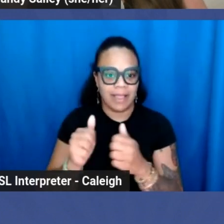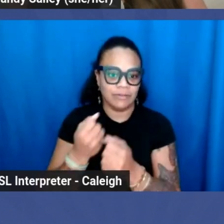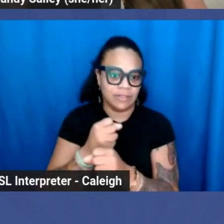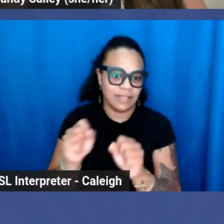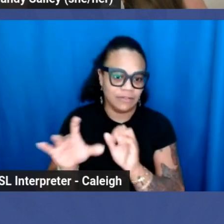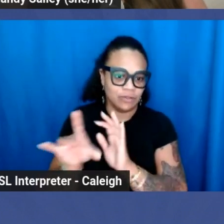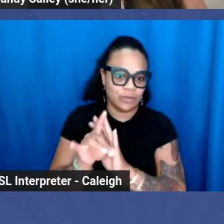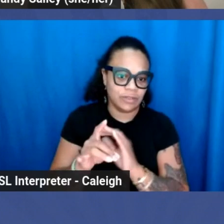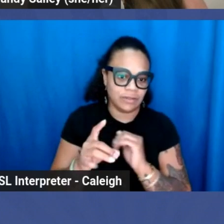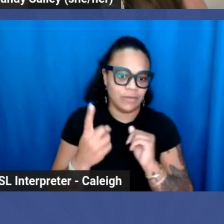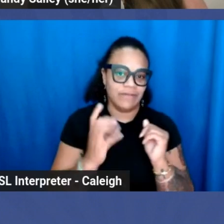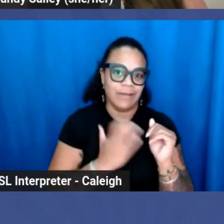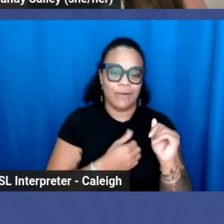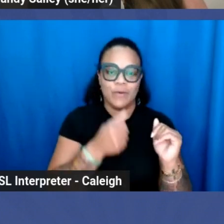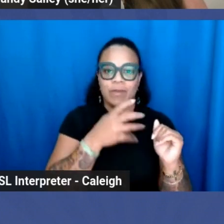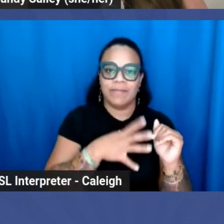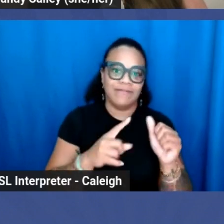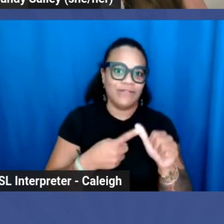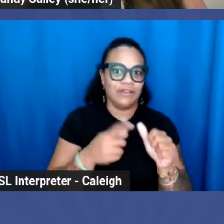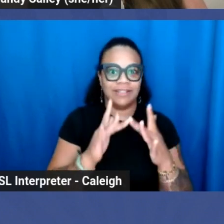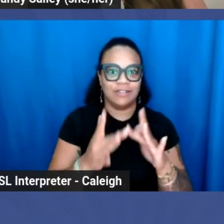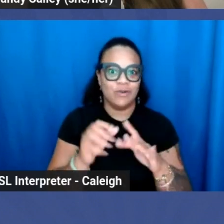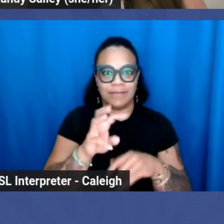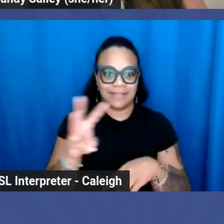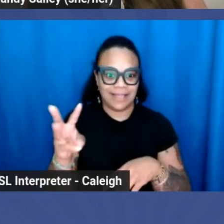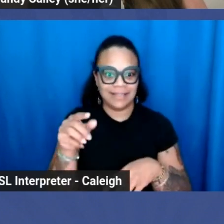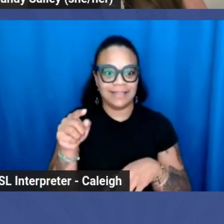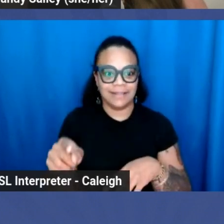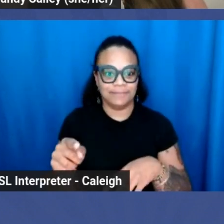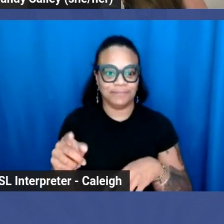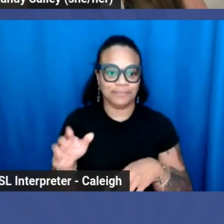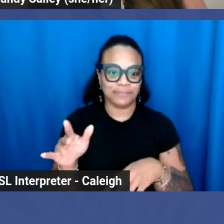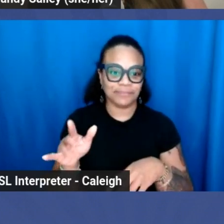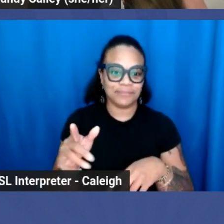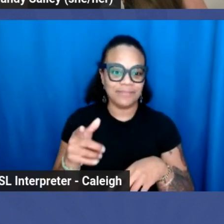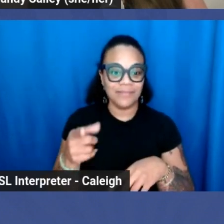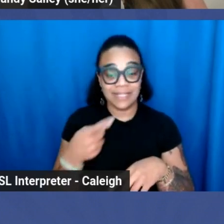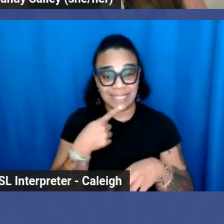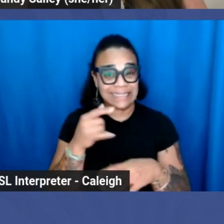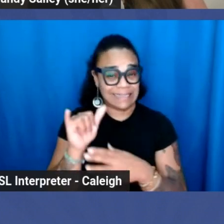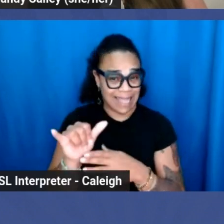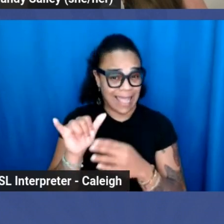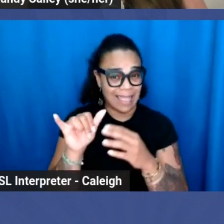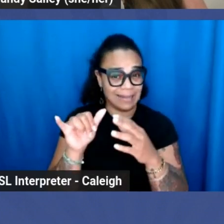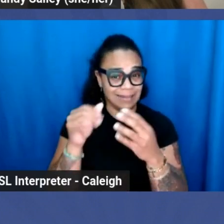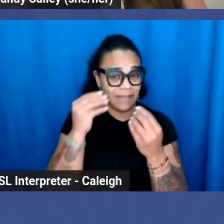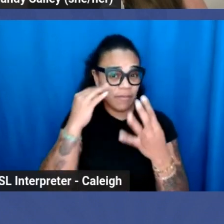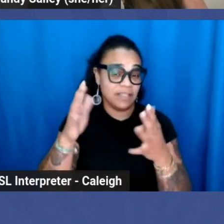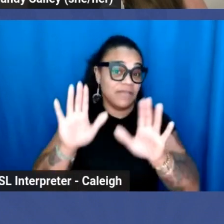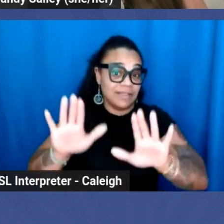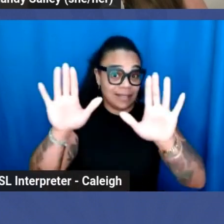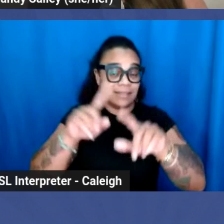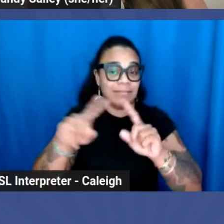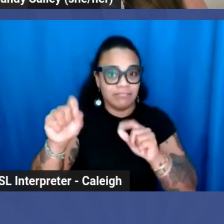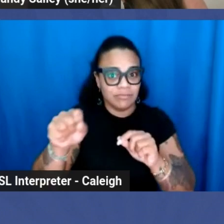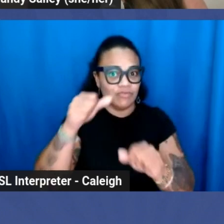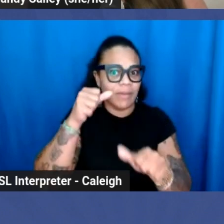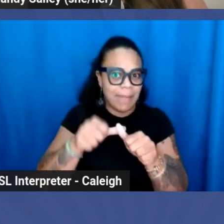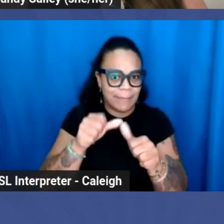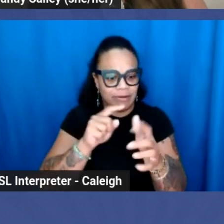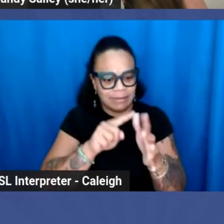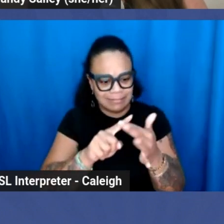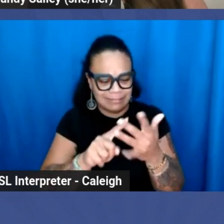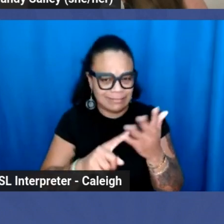for Digital websites, in which they were like, okay, that was fantastic, but remember these protocols